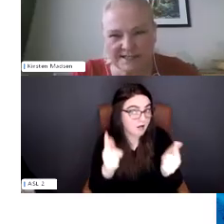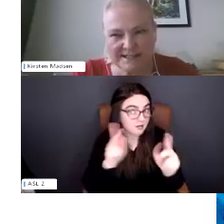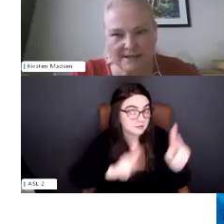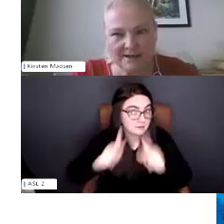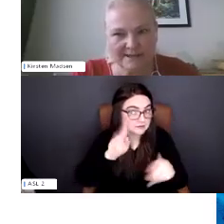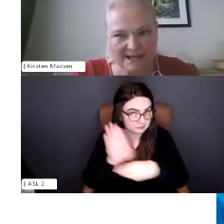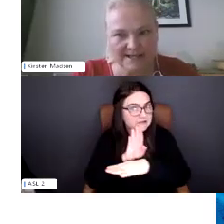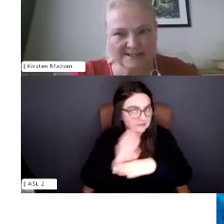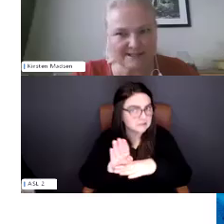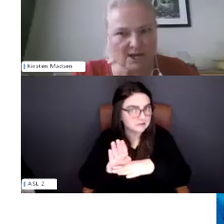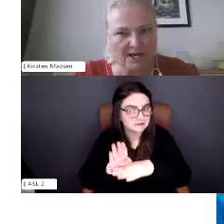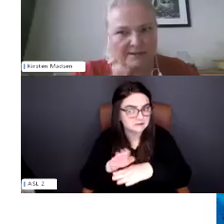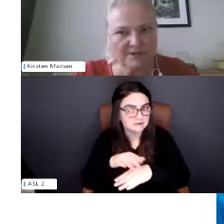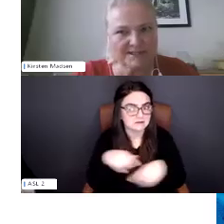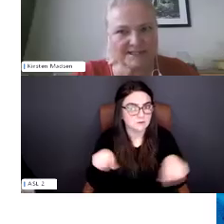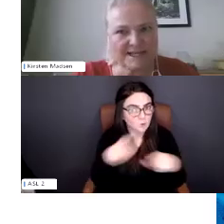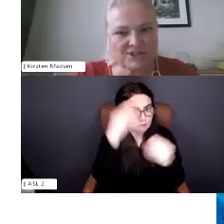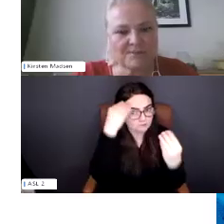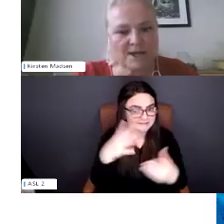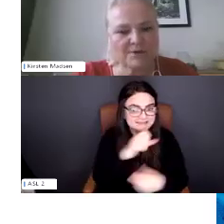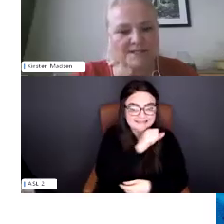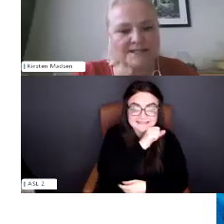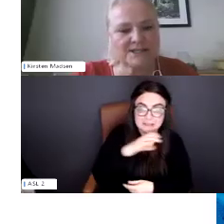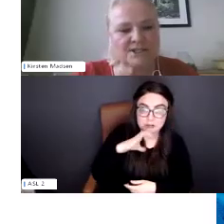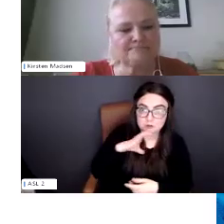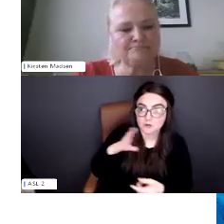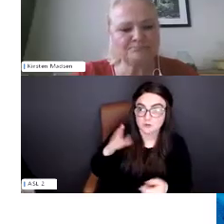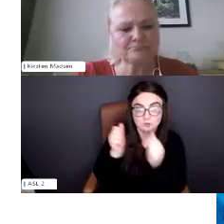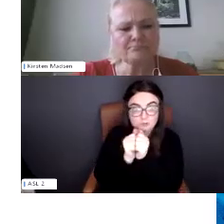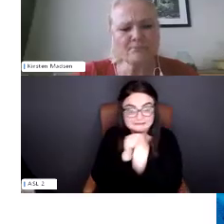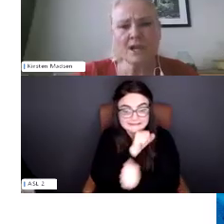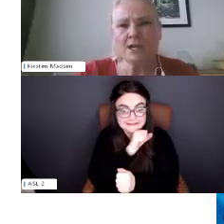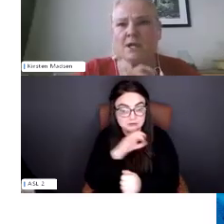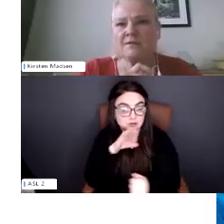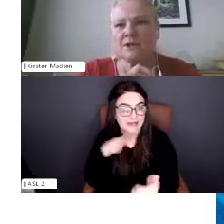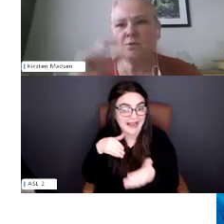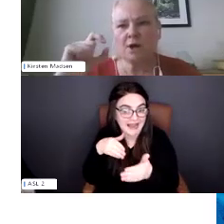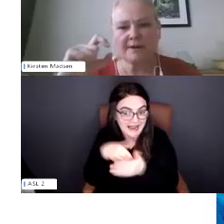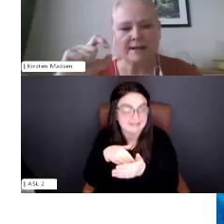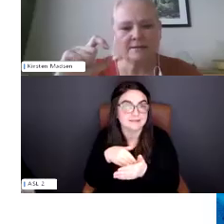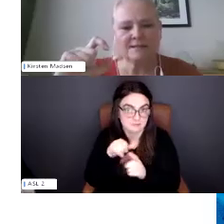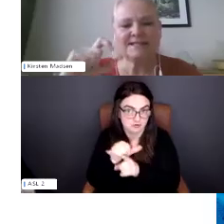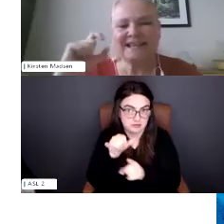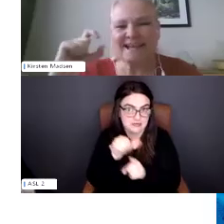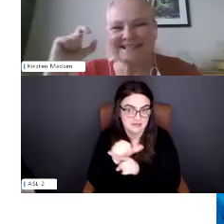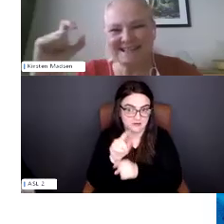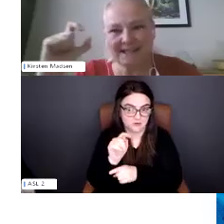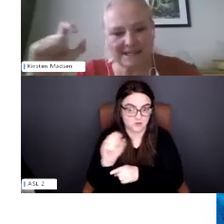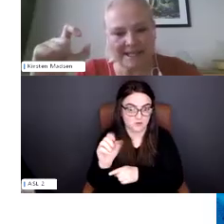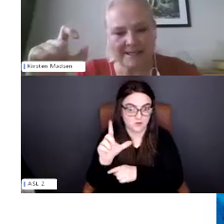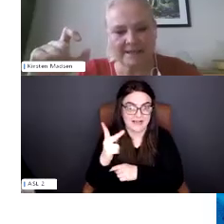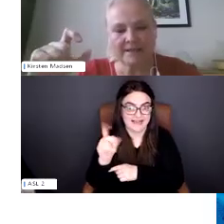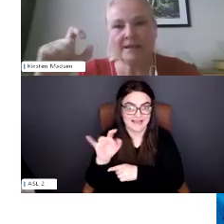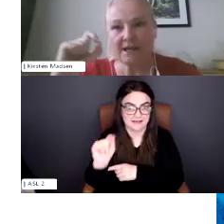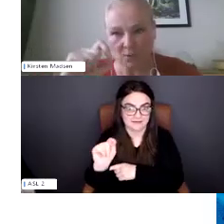going to see on the last slide of the presentation, my presentation, the URL to get to the